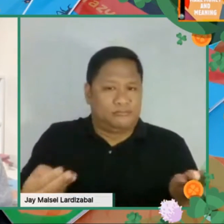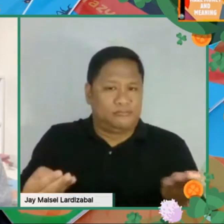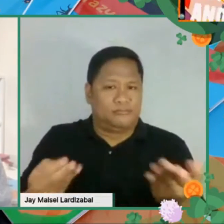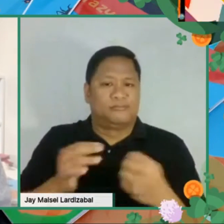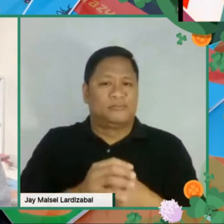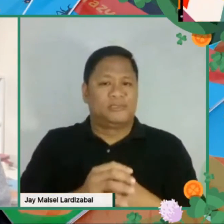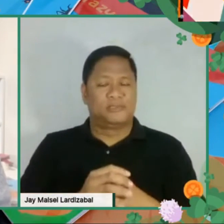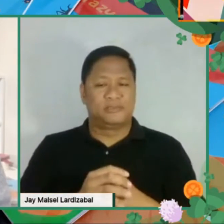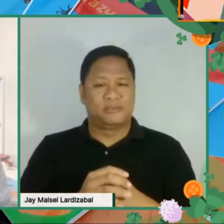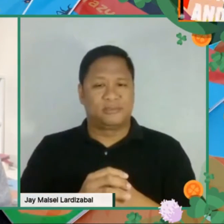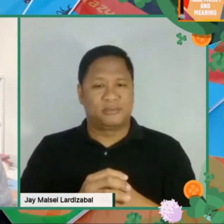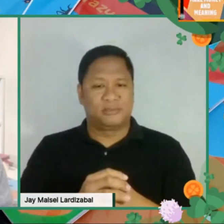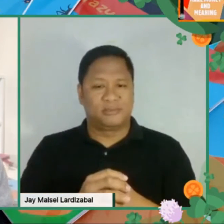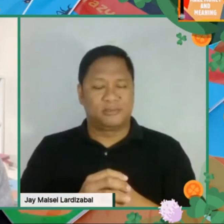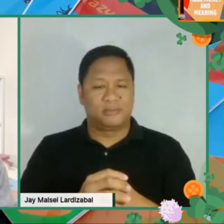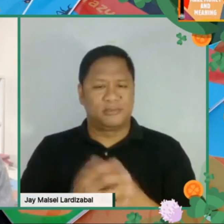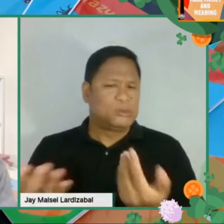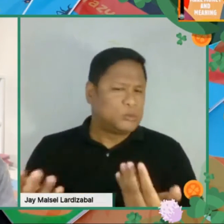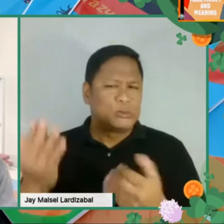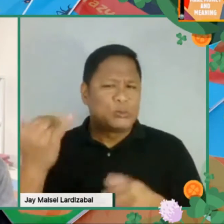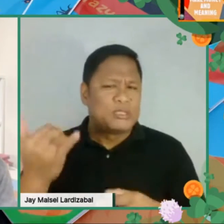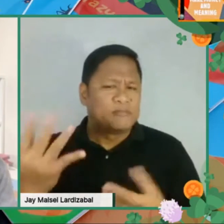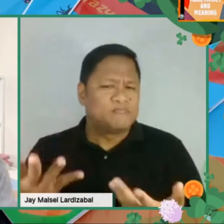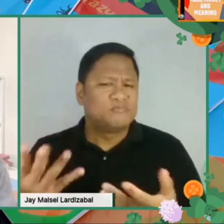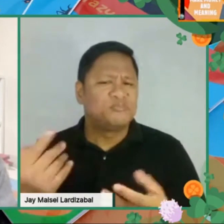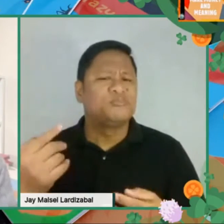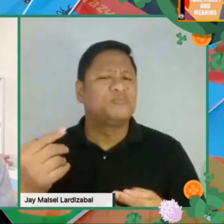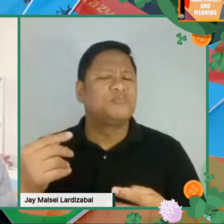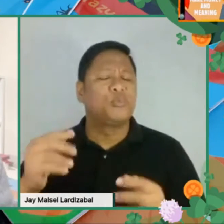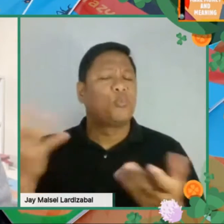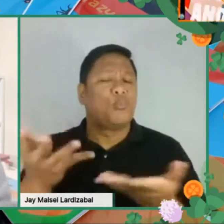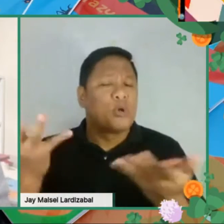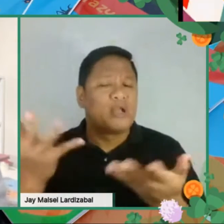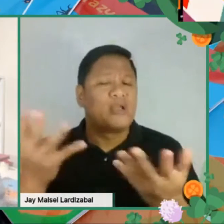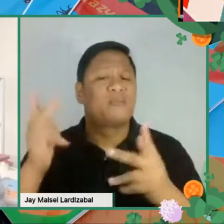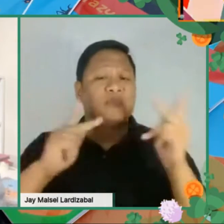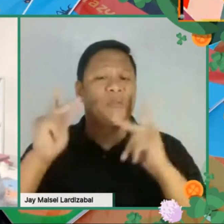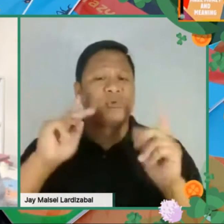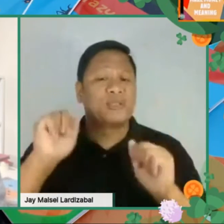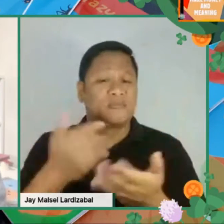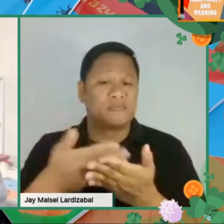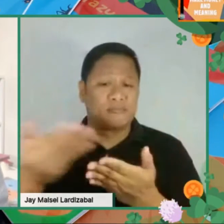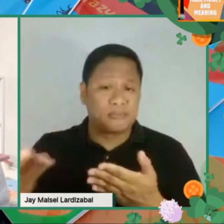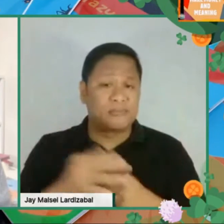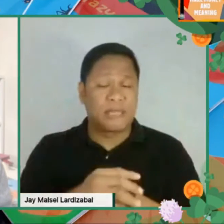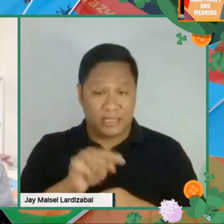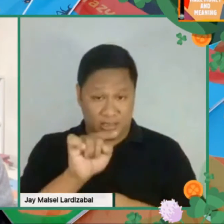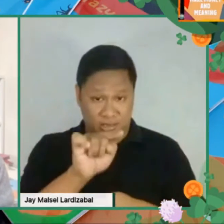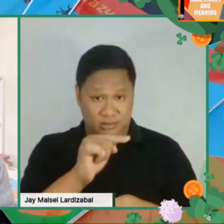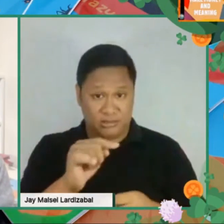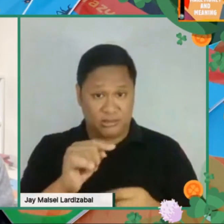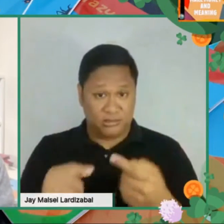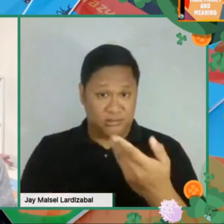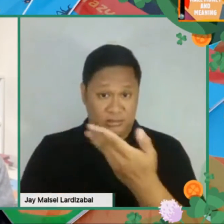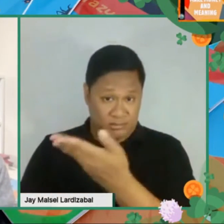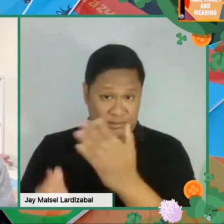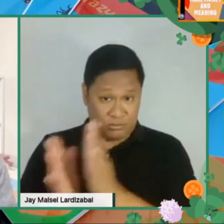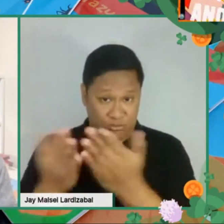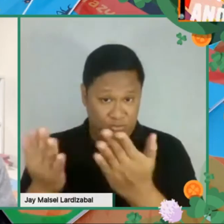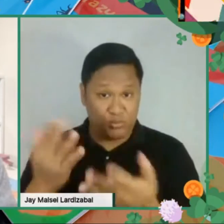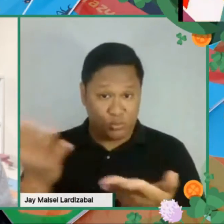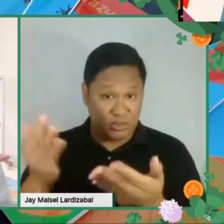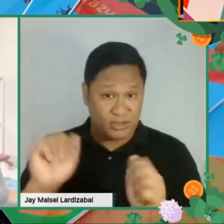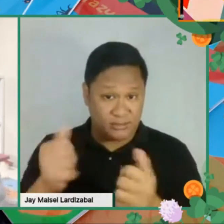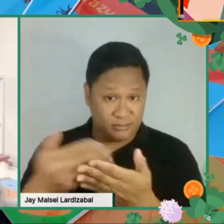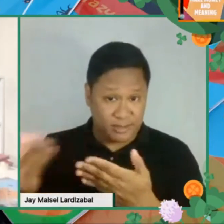or where can people buy the book? Ah, Let's say. okay. Yeah, so the